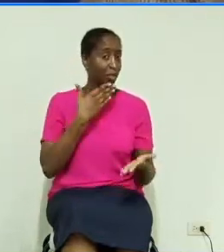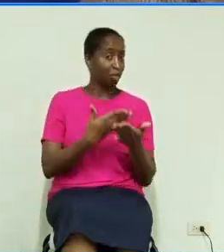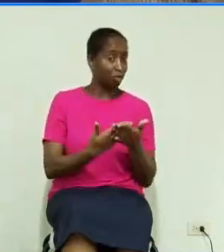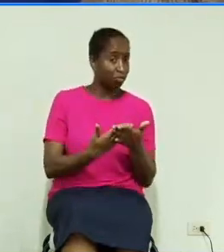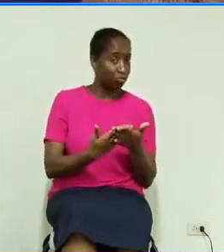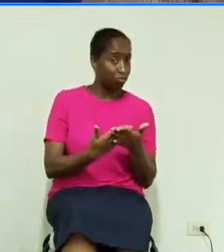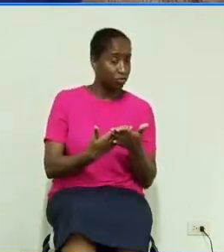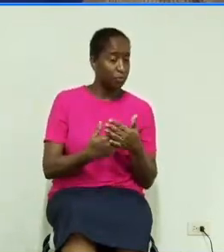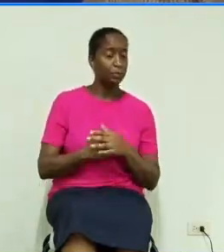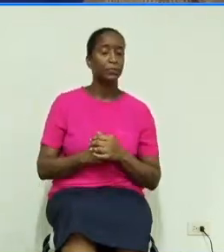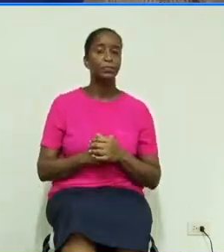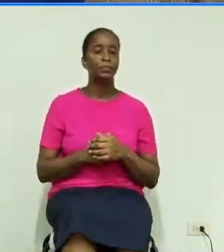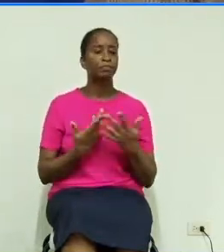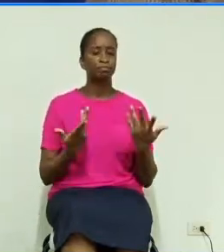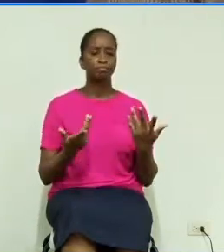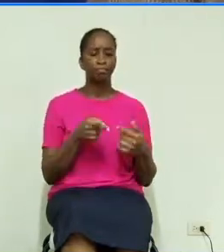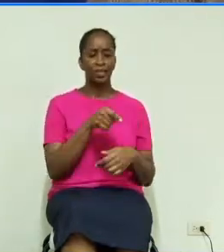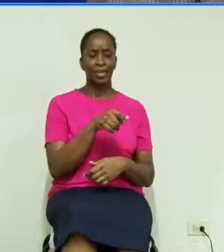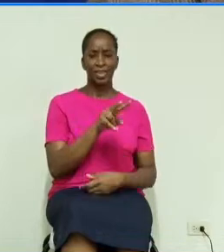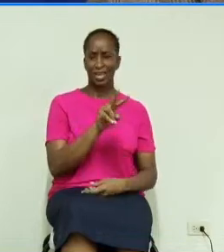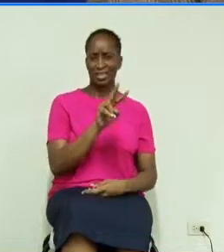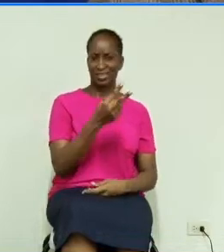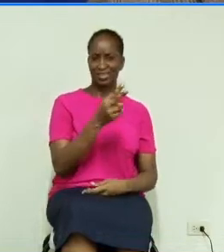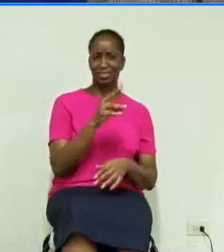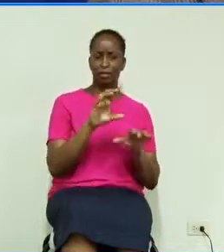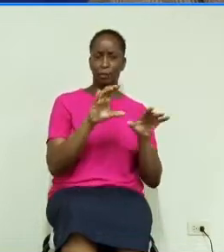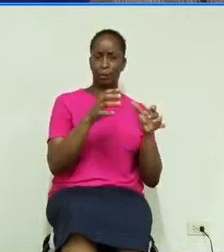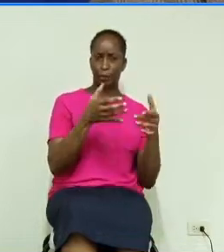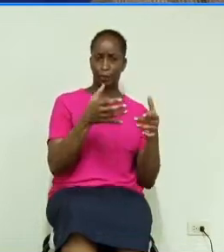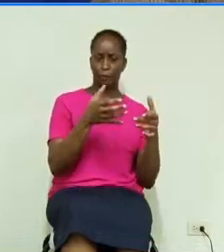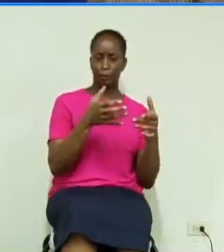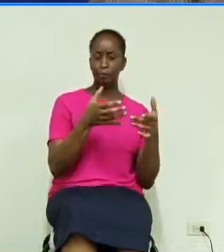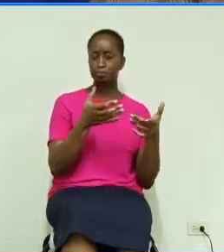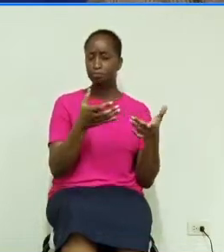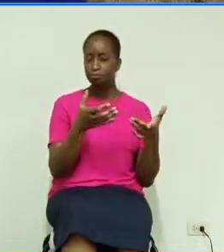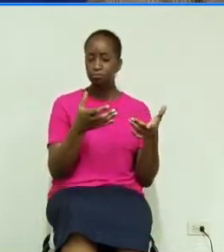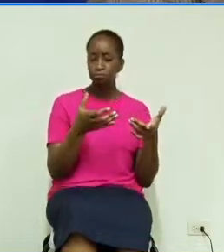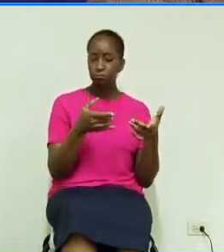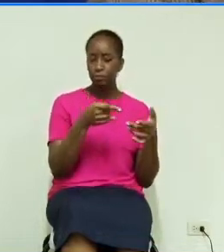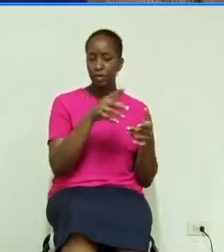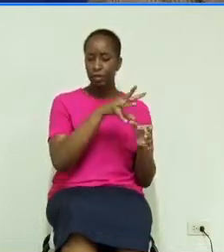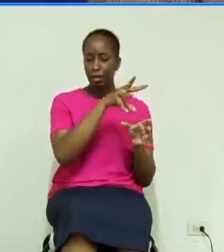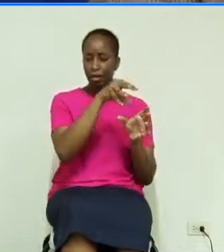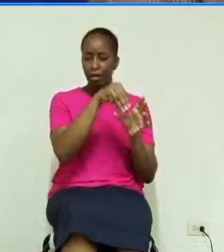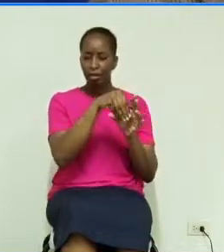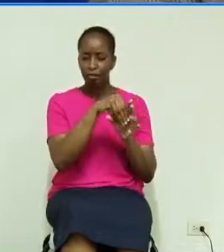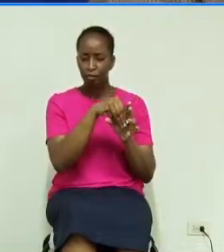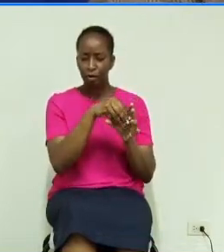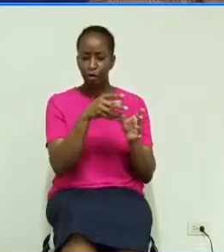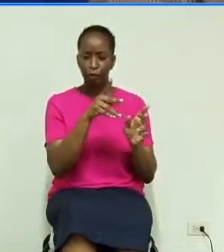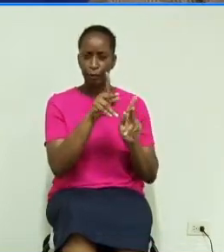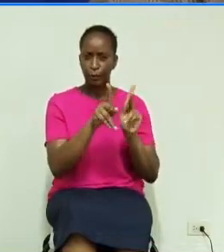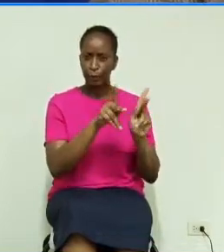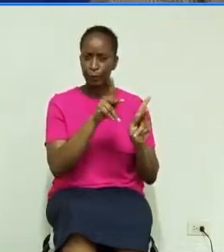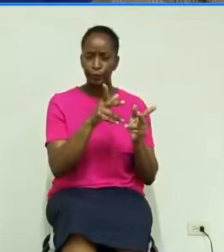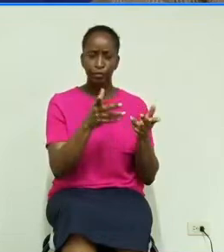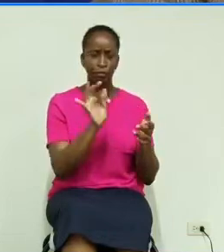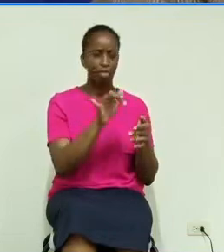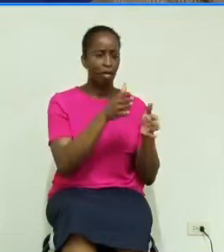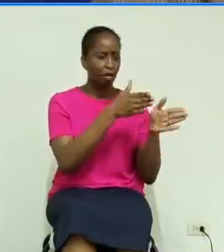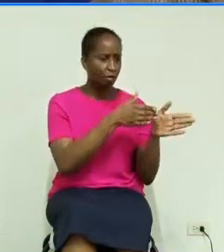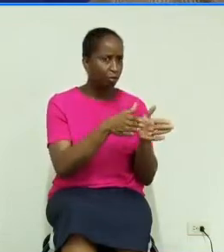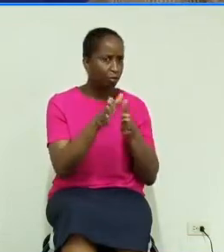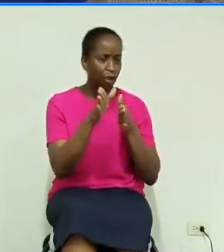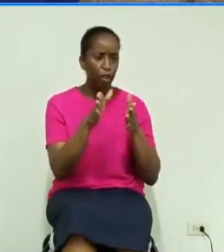are its powers and what should its functions be? And they state, and